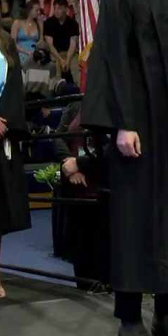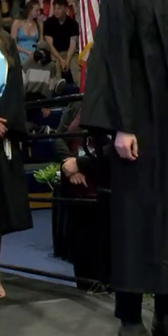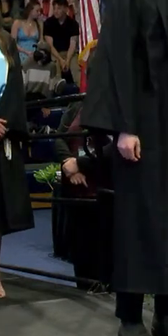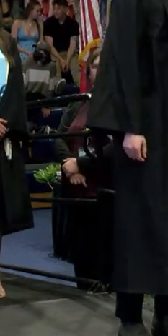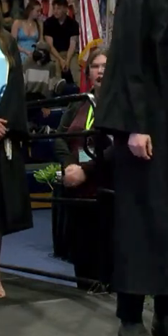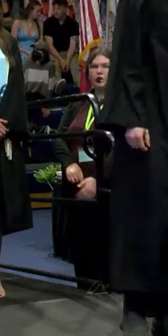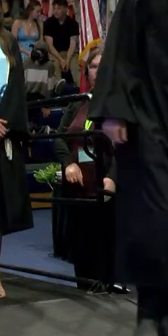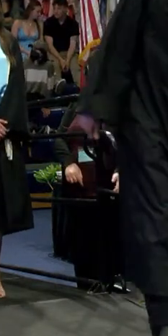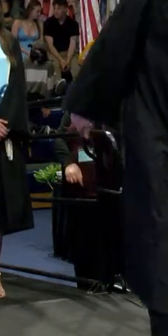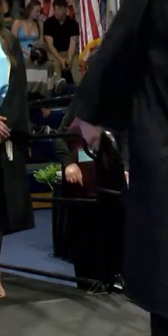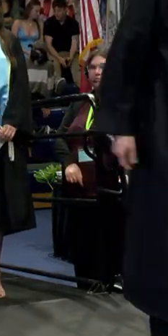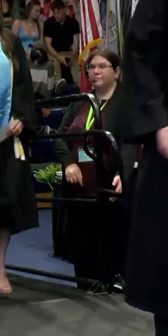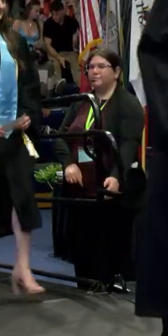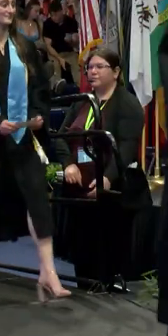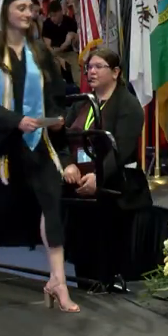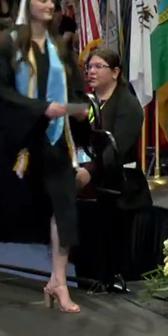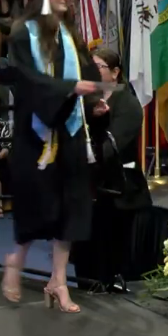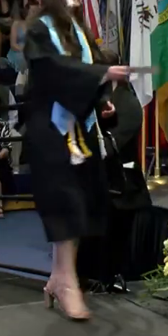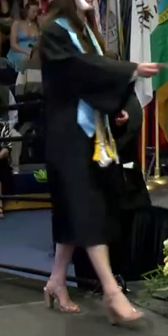Tucker Gibbons.